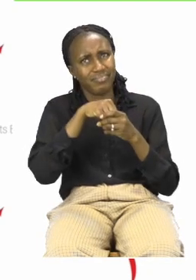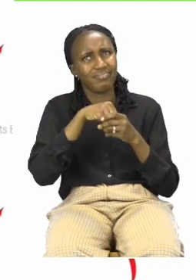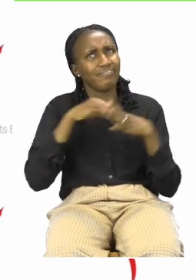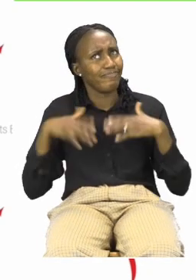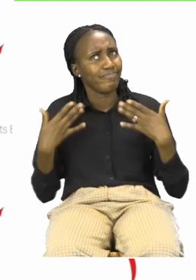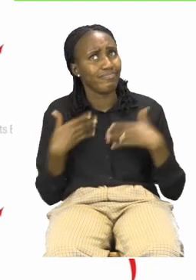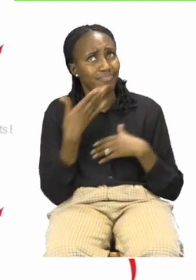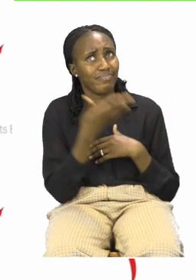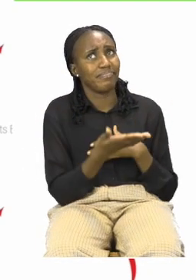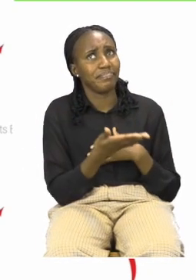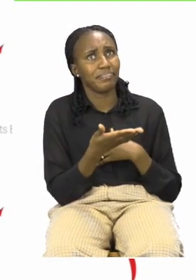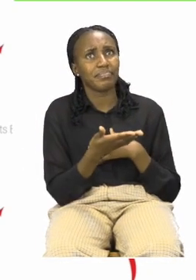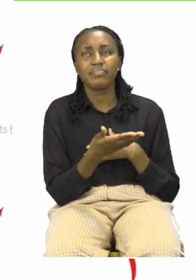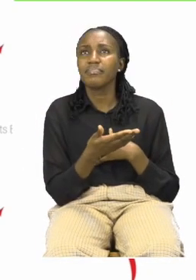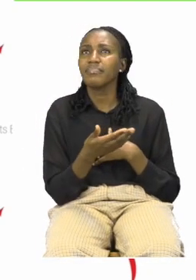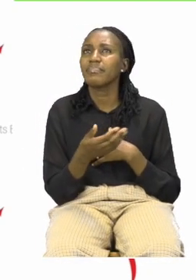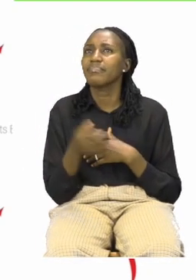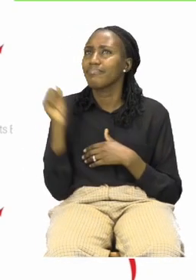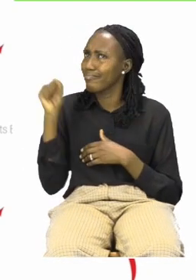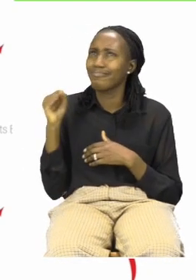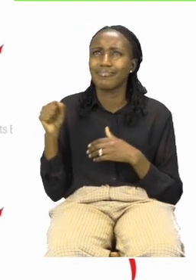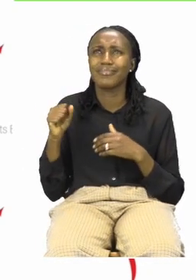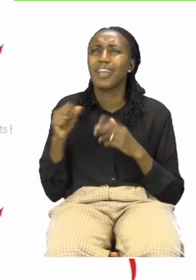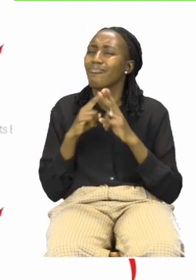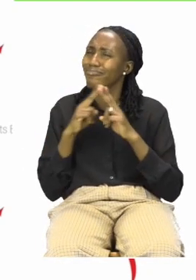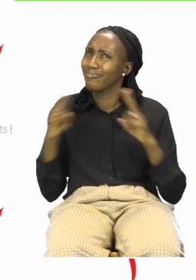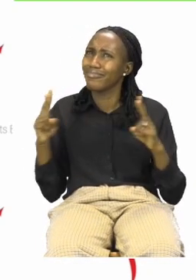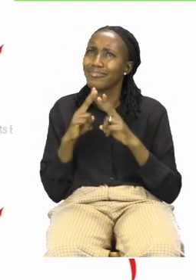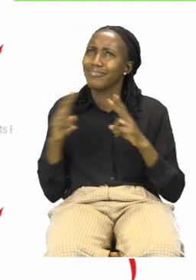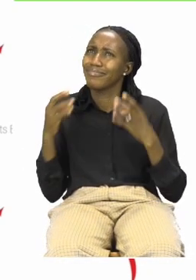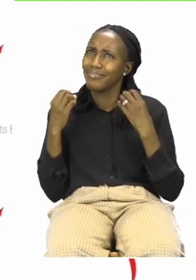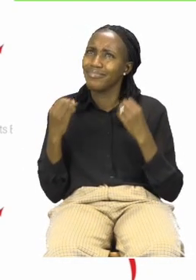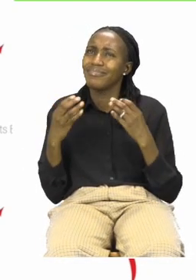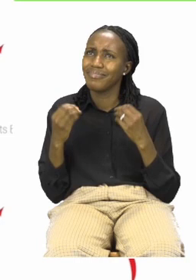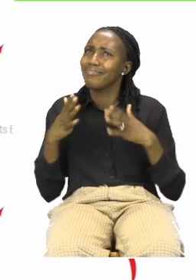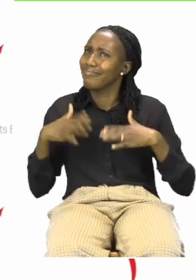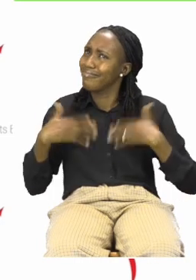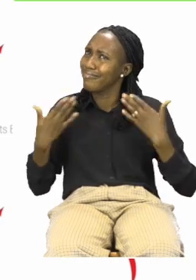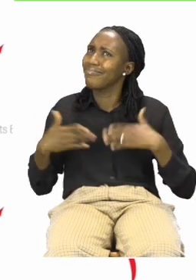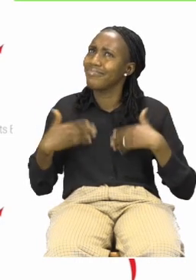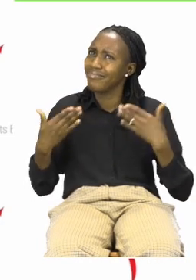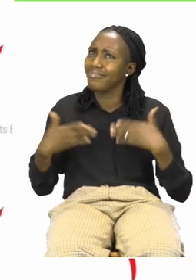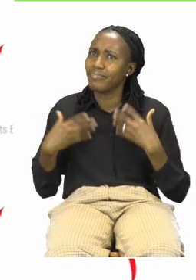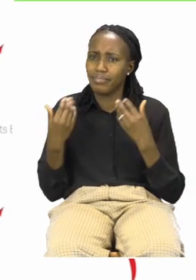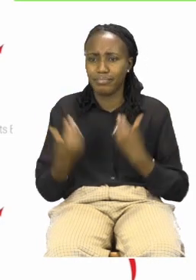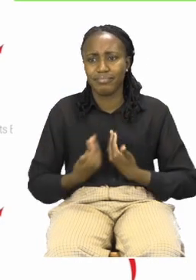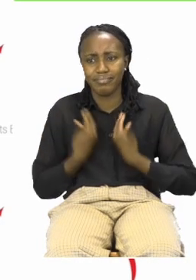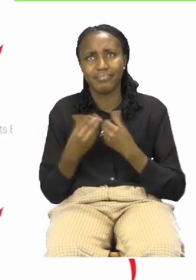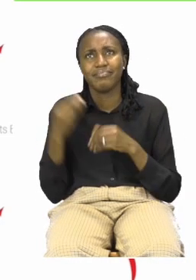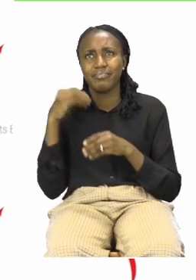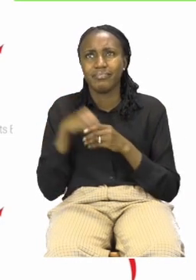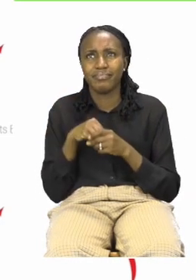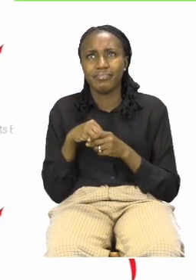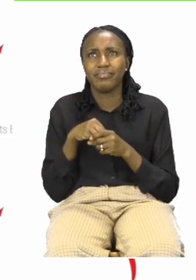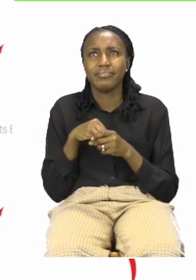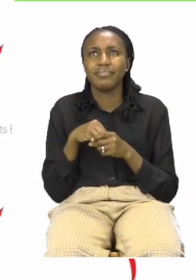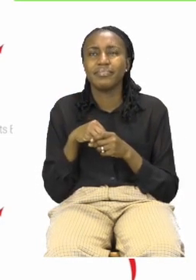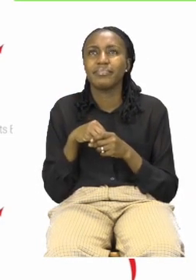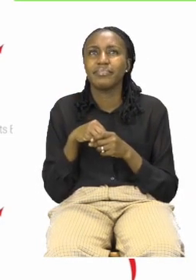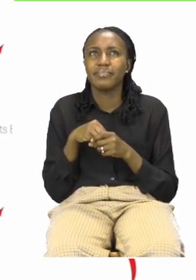grown interest in the sport? Very much so. We are very, very happy. If you look